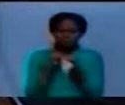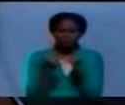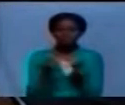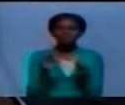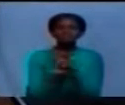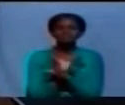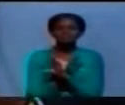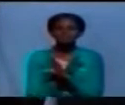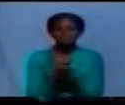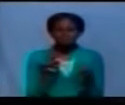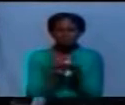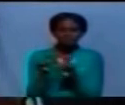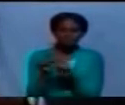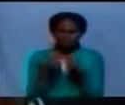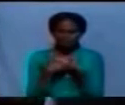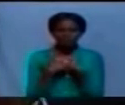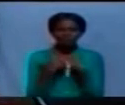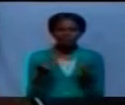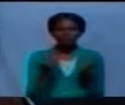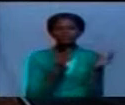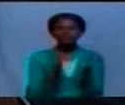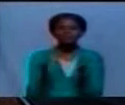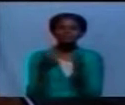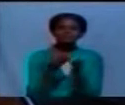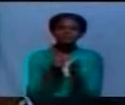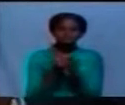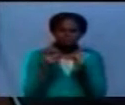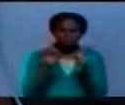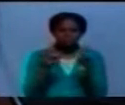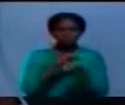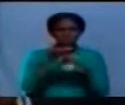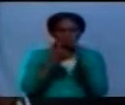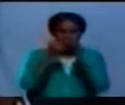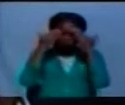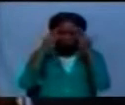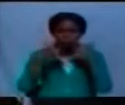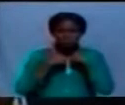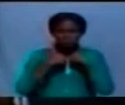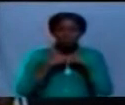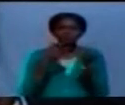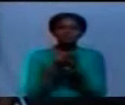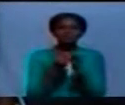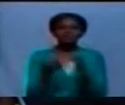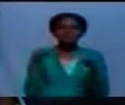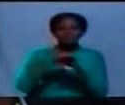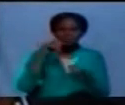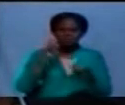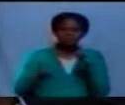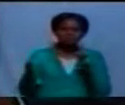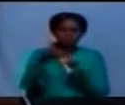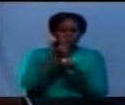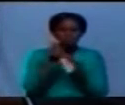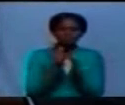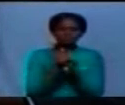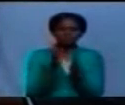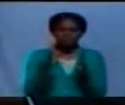also got an intervention to do with financial education, and we all realize that financial inclusion cannot be attained without